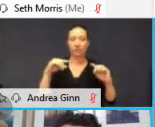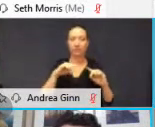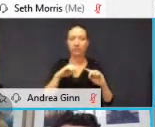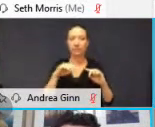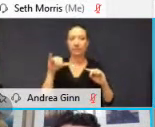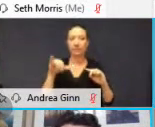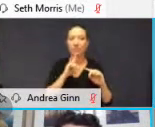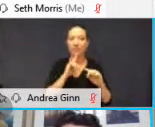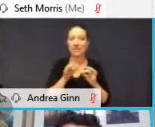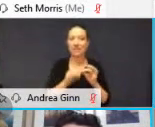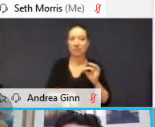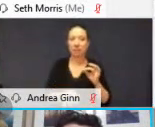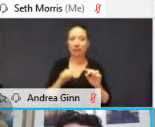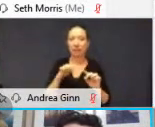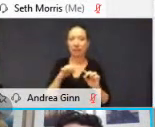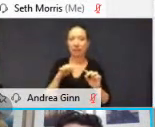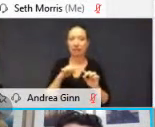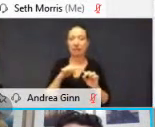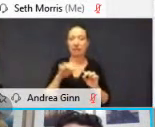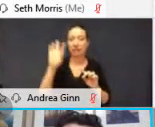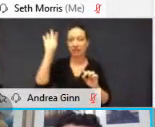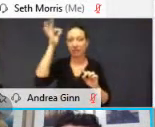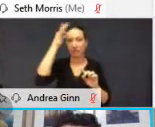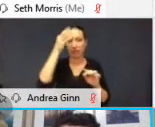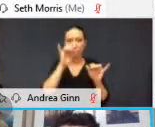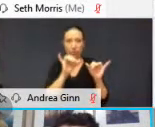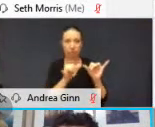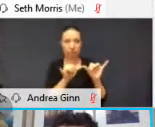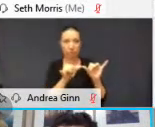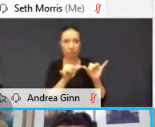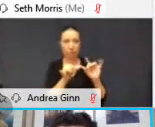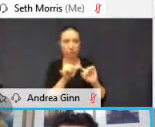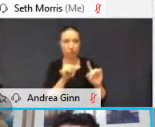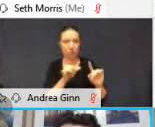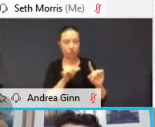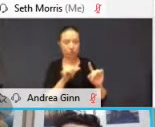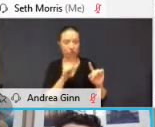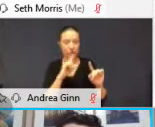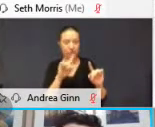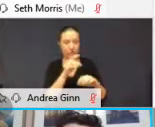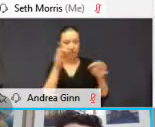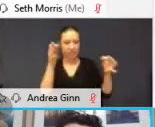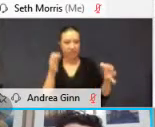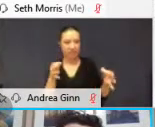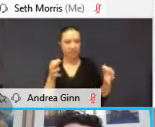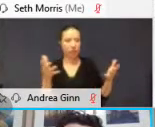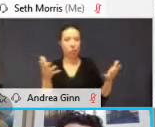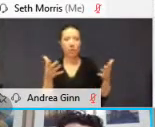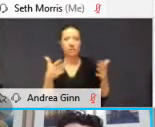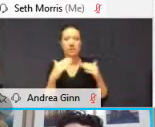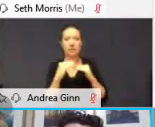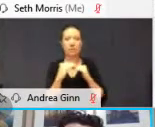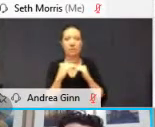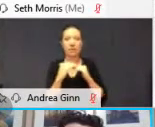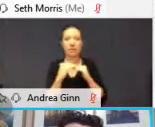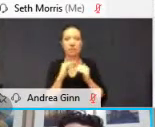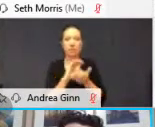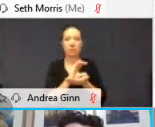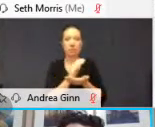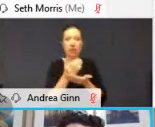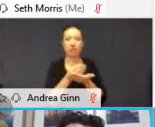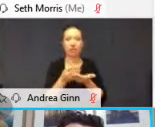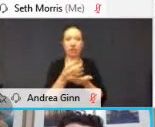very simply the measurement that we use to talk about the minimum amount that is needed